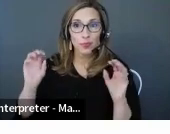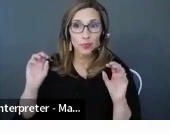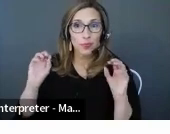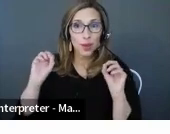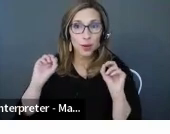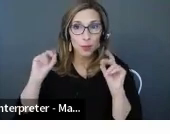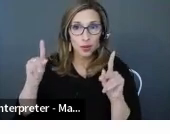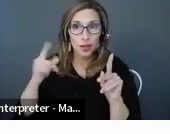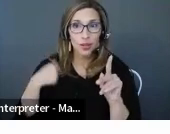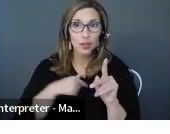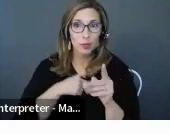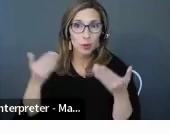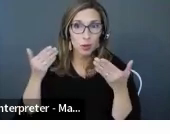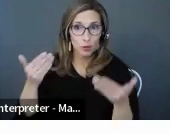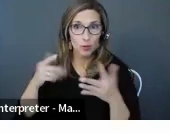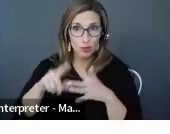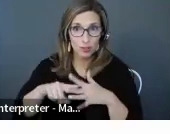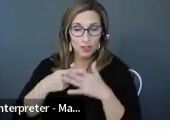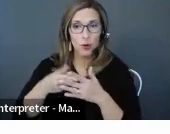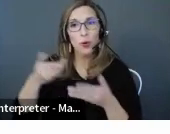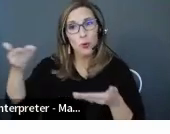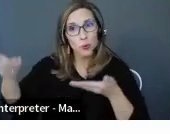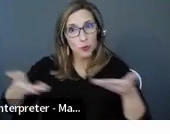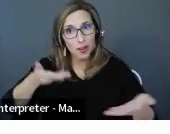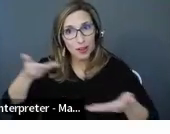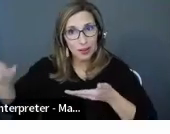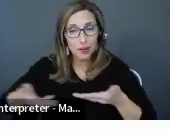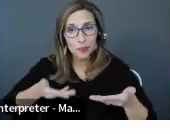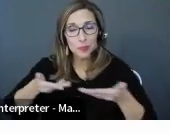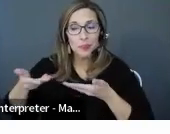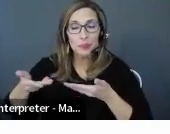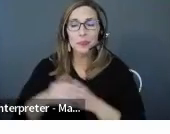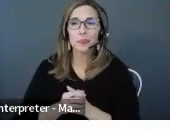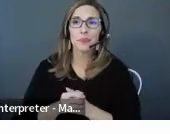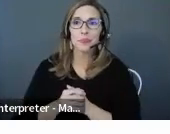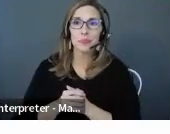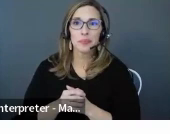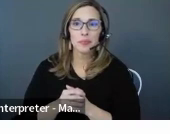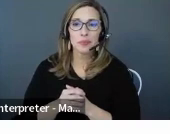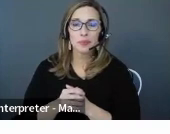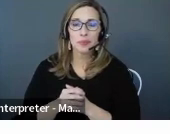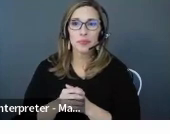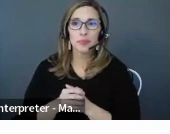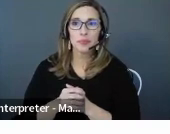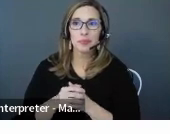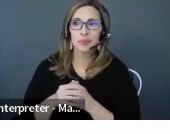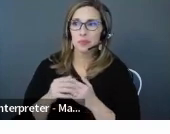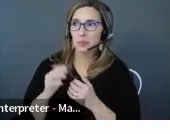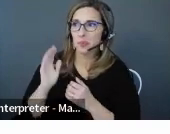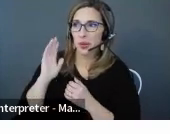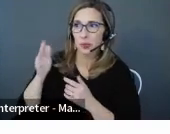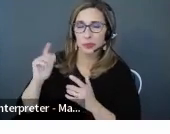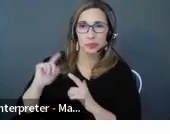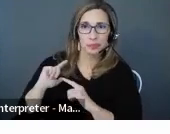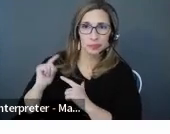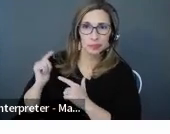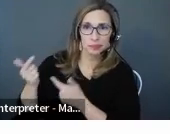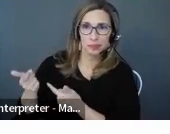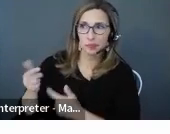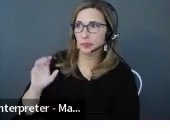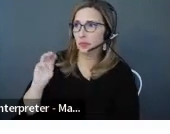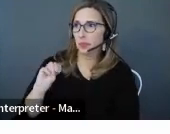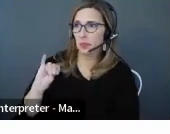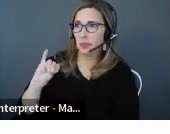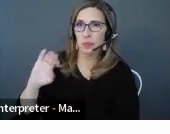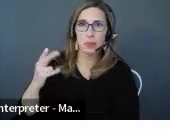We're going to go ahead and get started. Welcome, everybody. And I will pass this along to